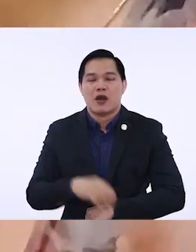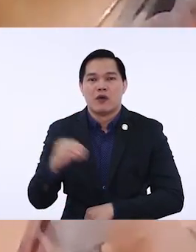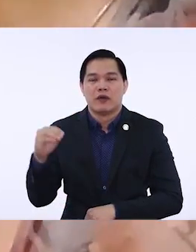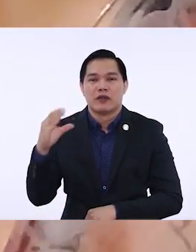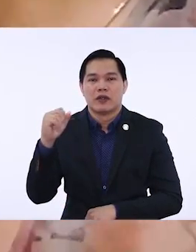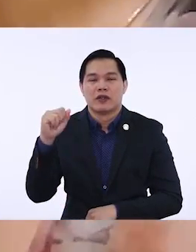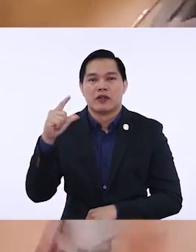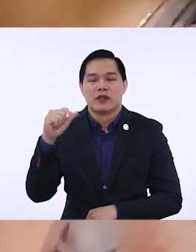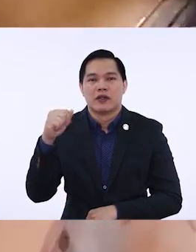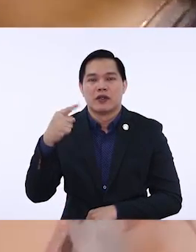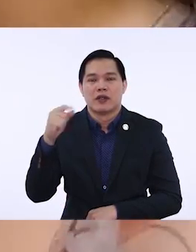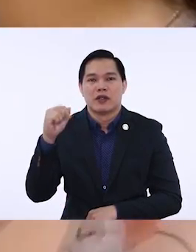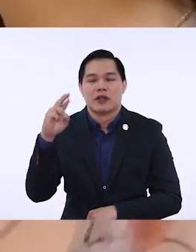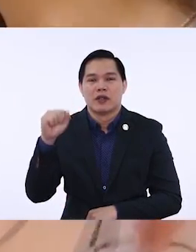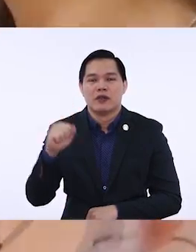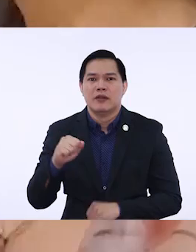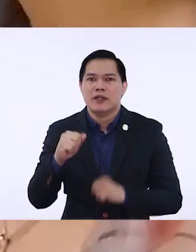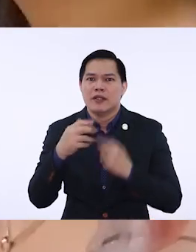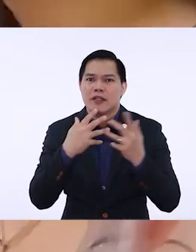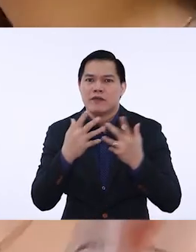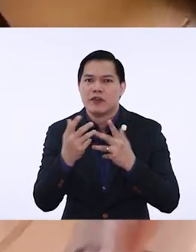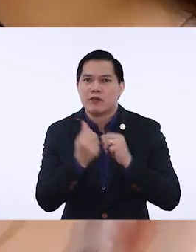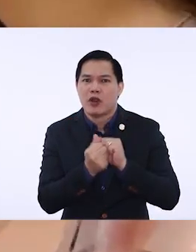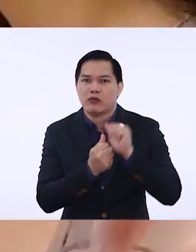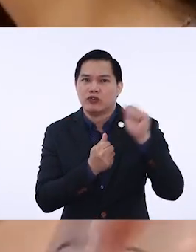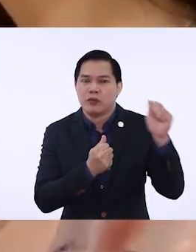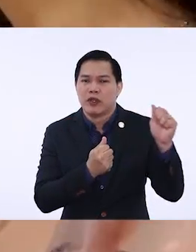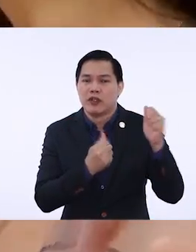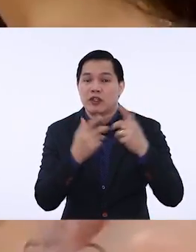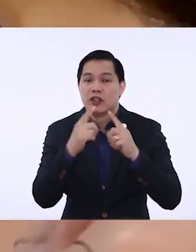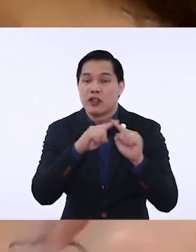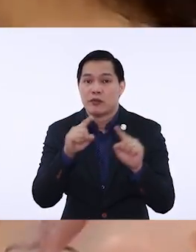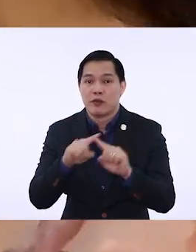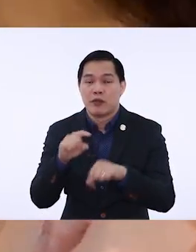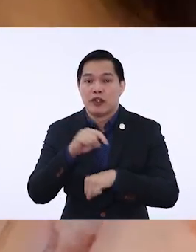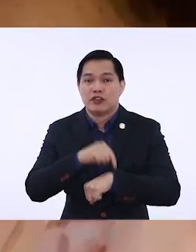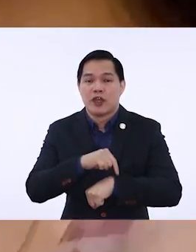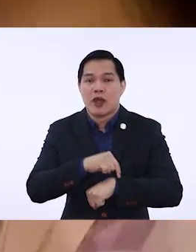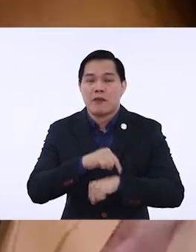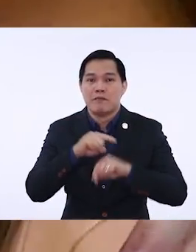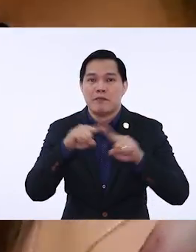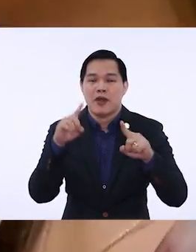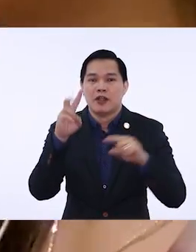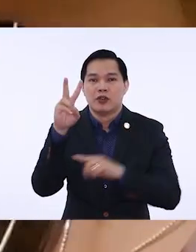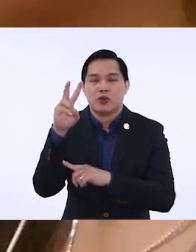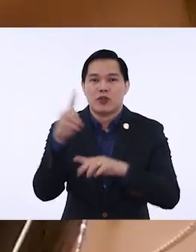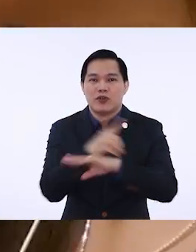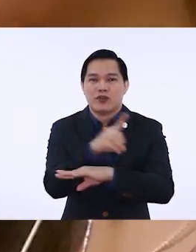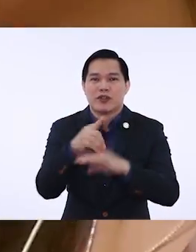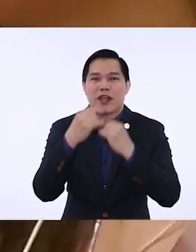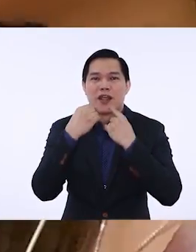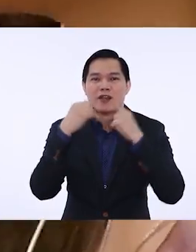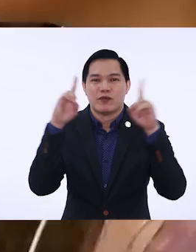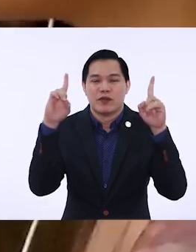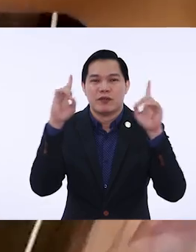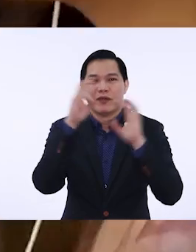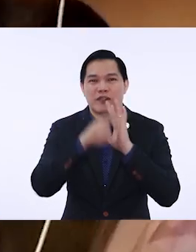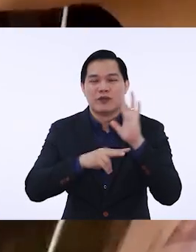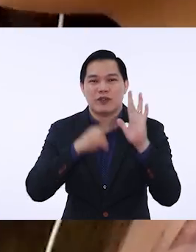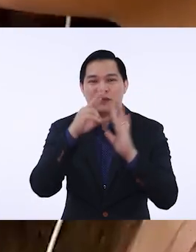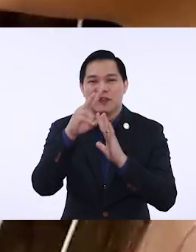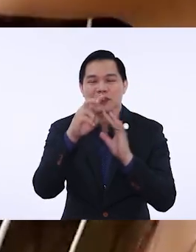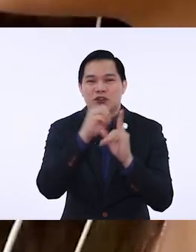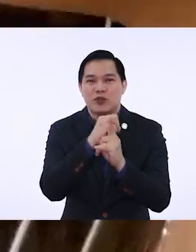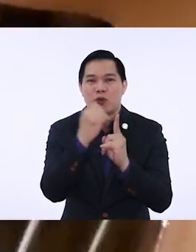being thousands of miles apart and having different time zones, the two districts successfully conducted a virtual